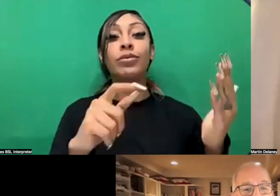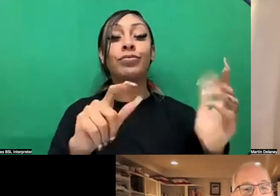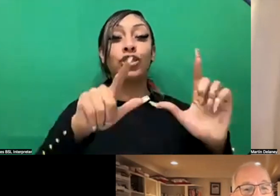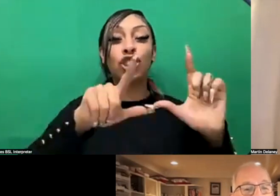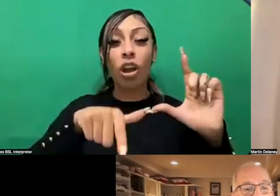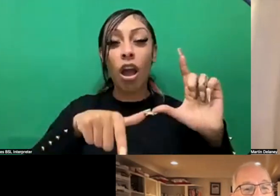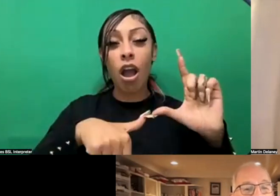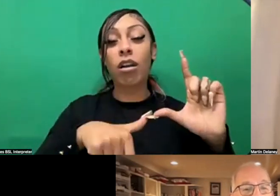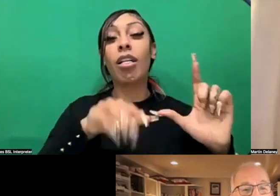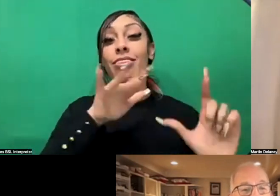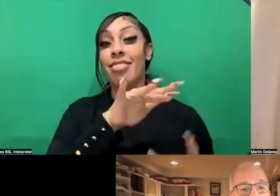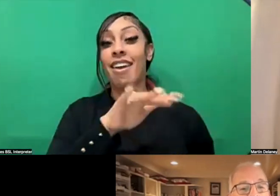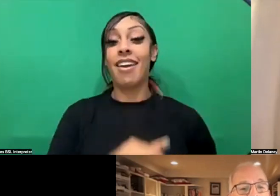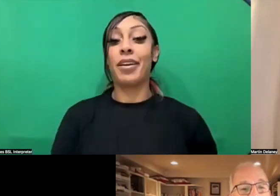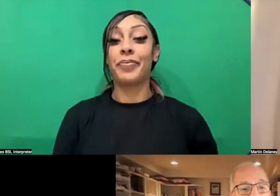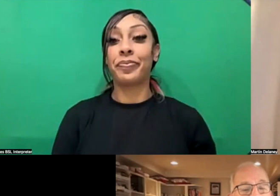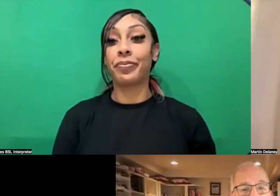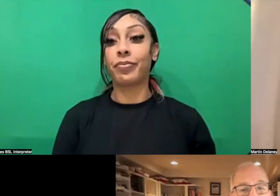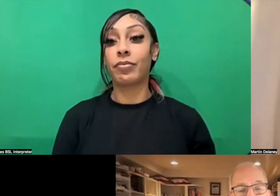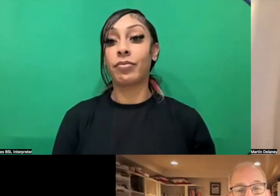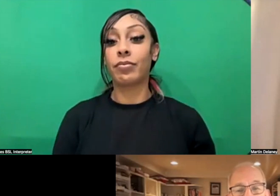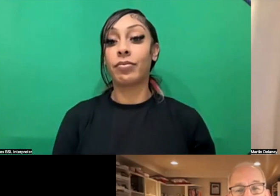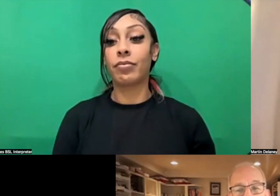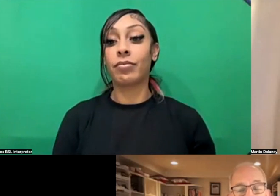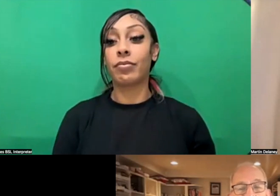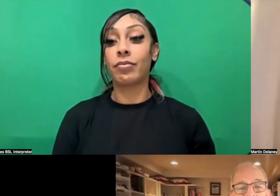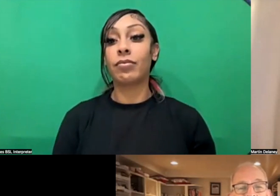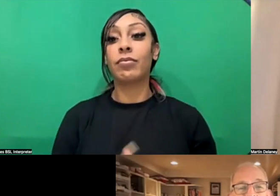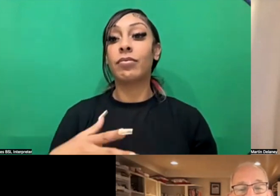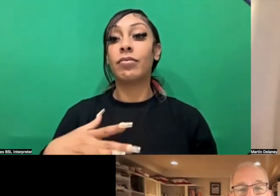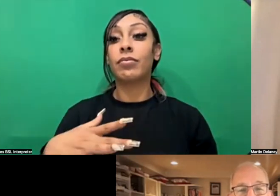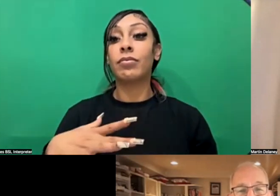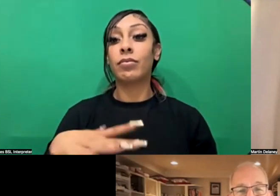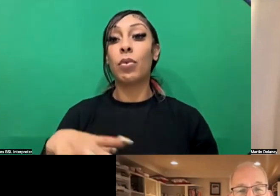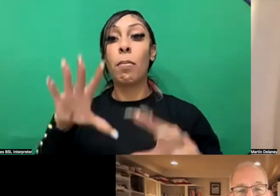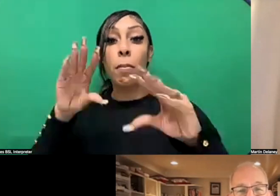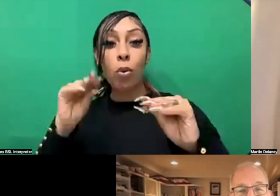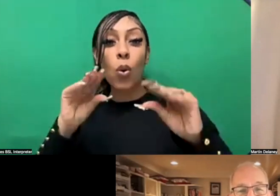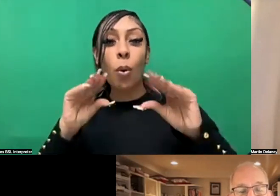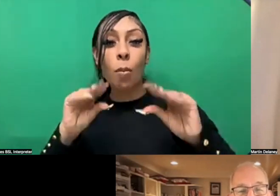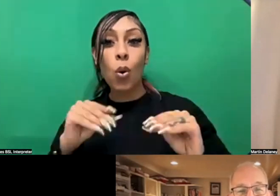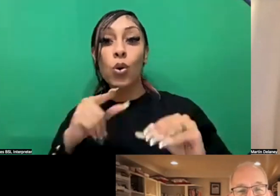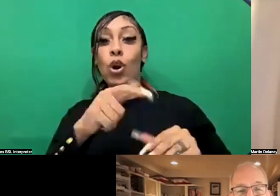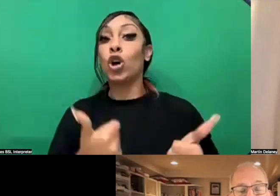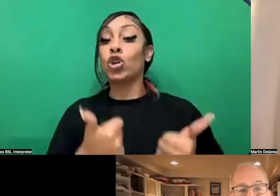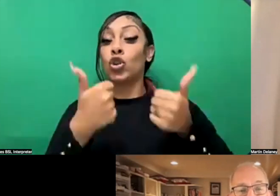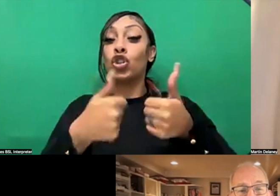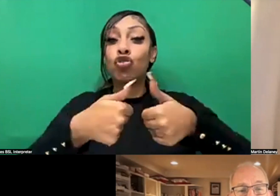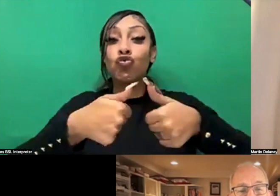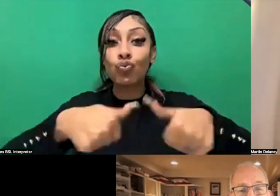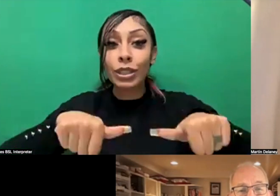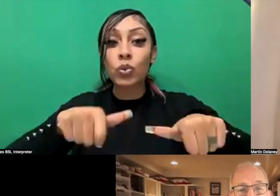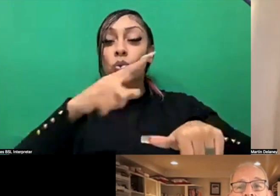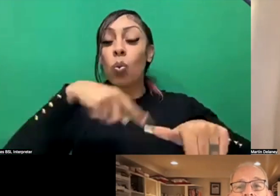now. So we won't be pausing too much to explain these terms as we go on, but that's a really good resource for anybody who wants